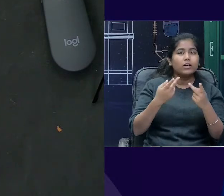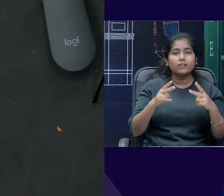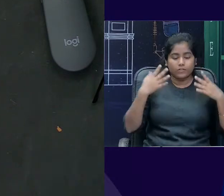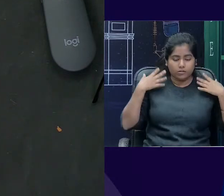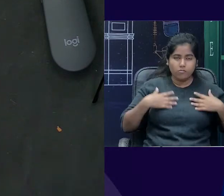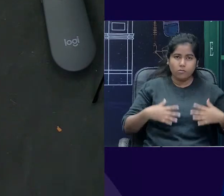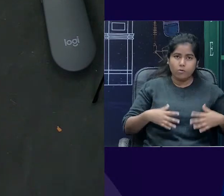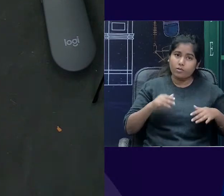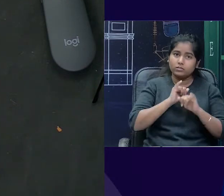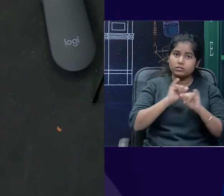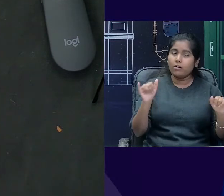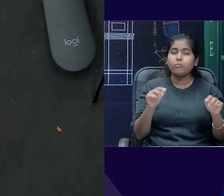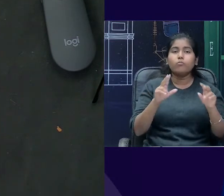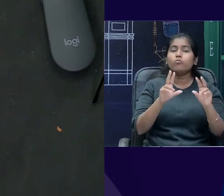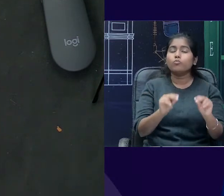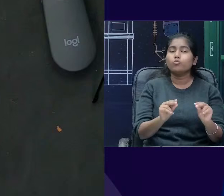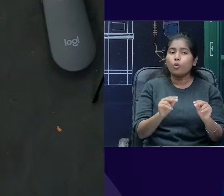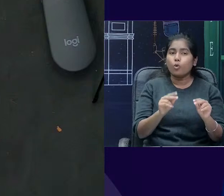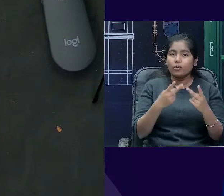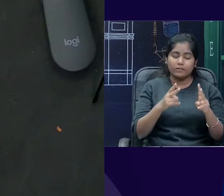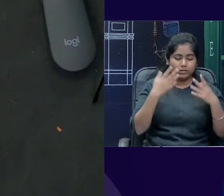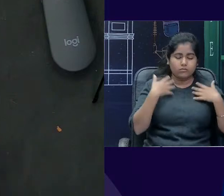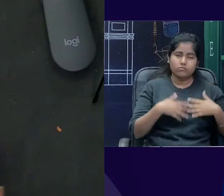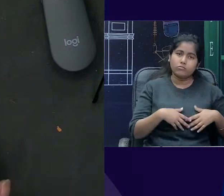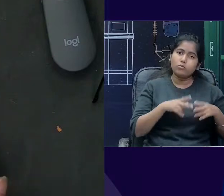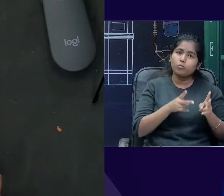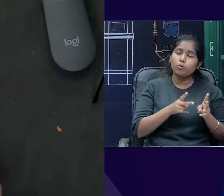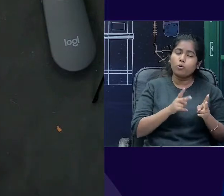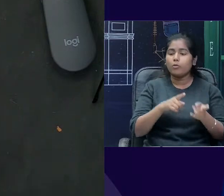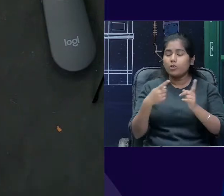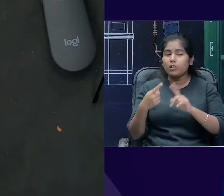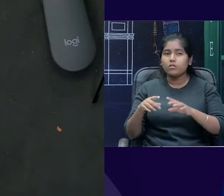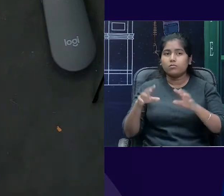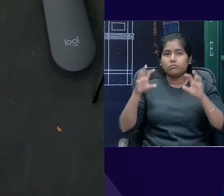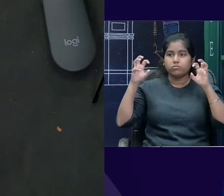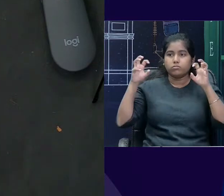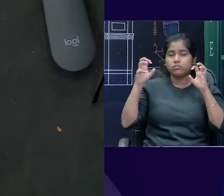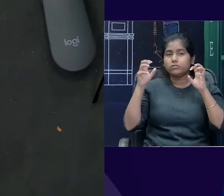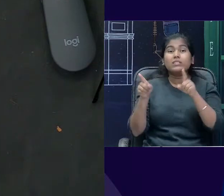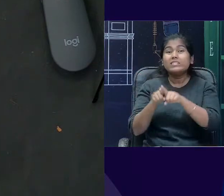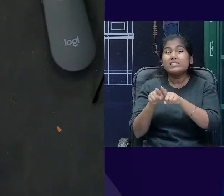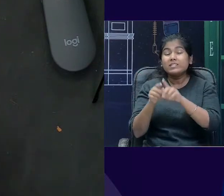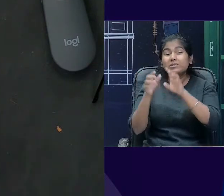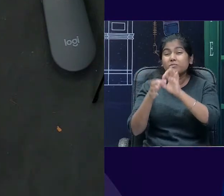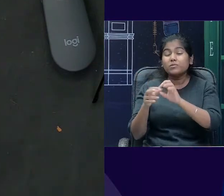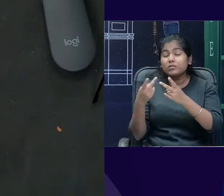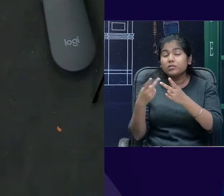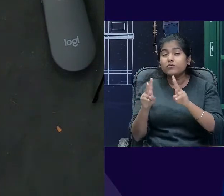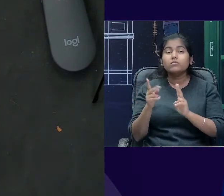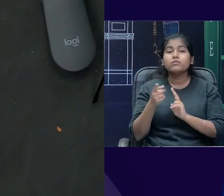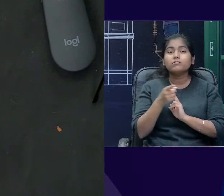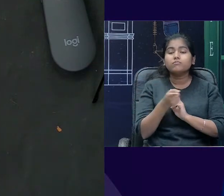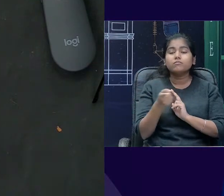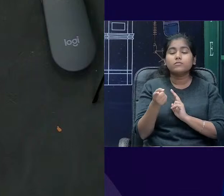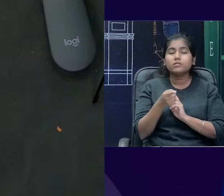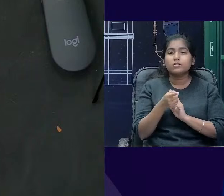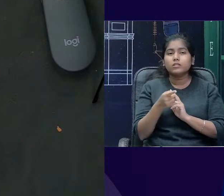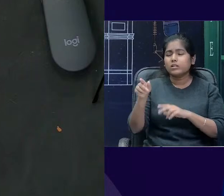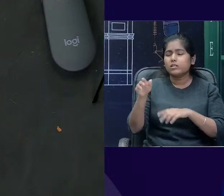physical appearance of a normal person and a monster. Monster. So can you guess, is this the